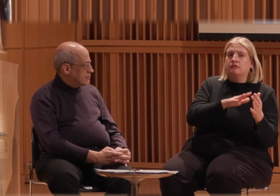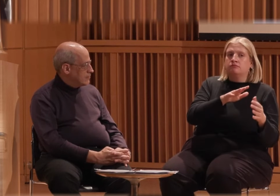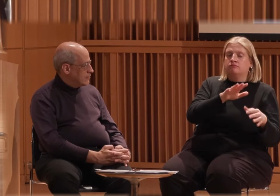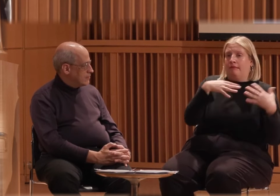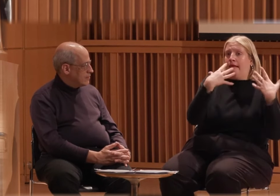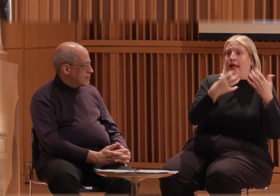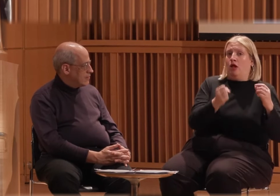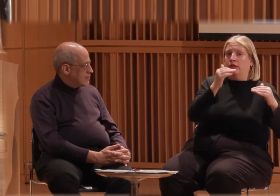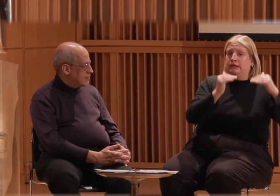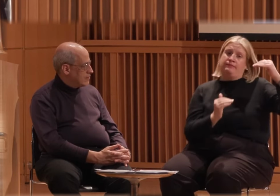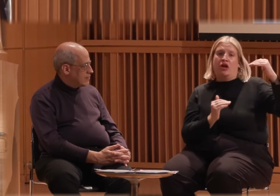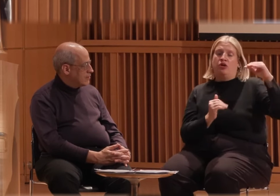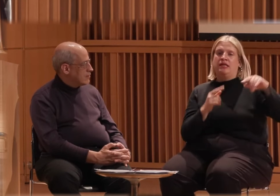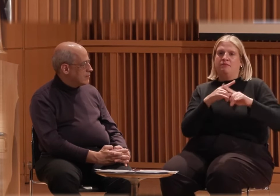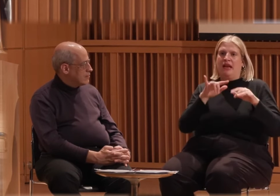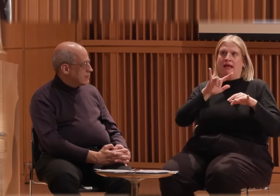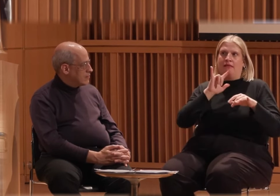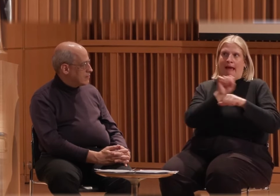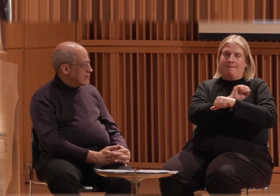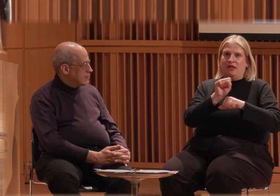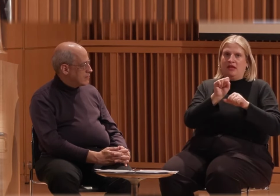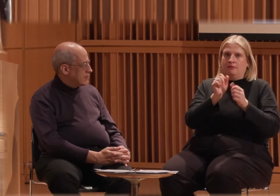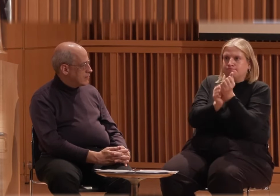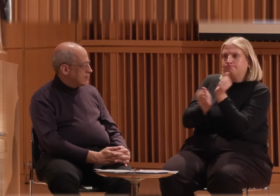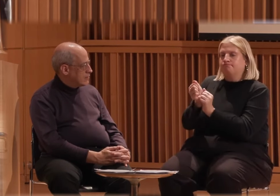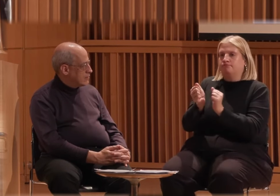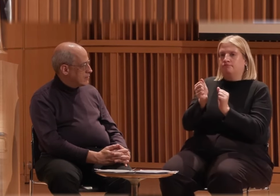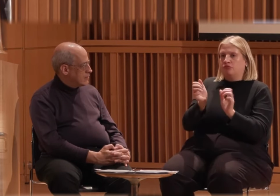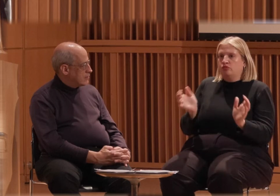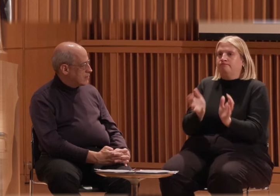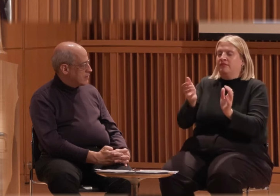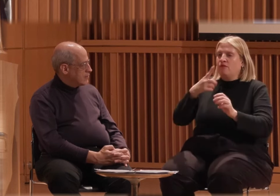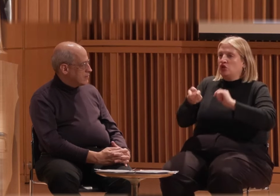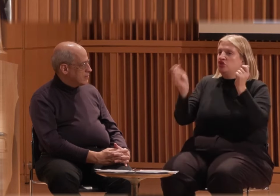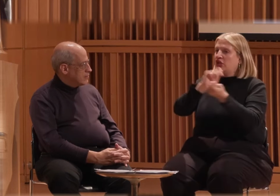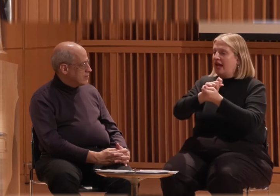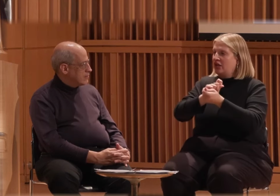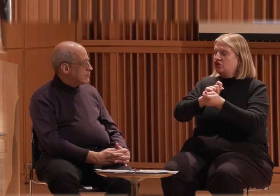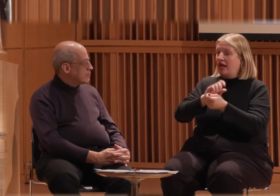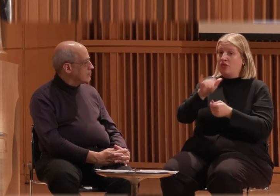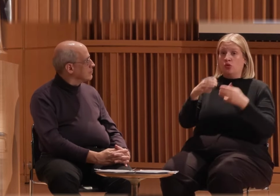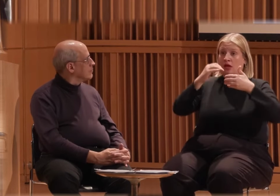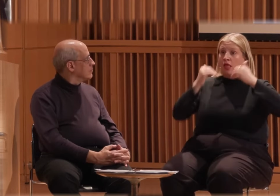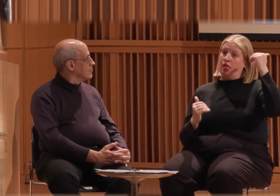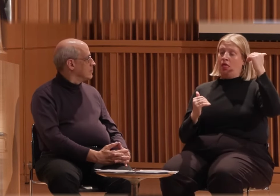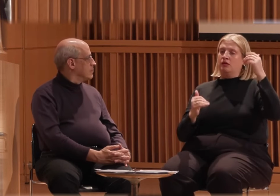actually making change in alleviating those disparities? And